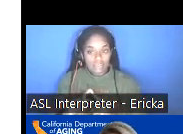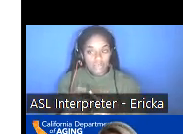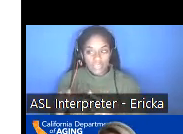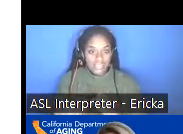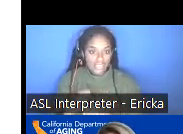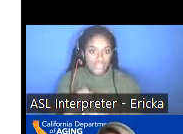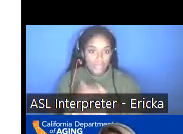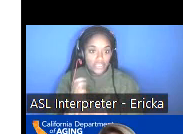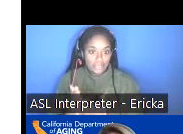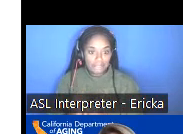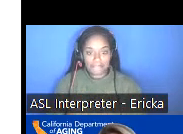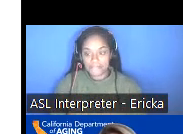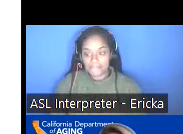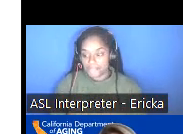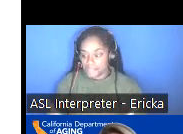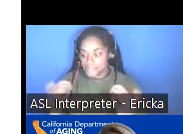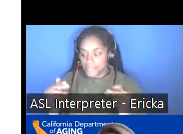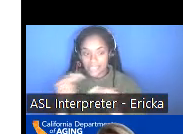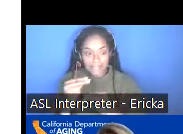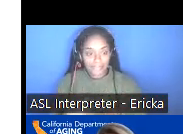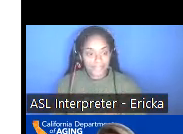budget. Next slide.